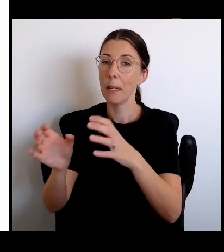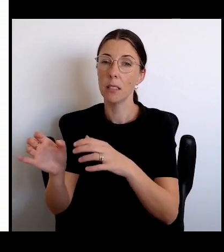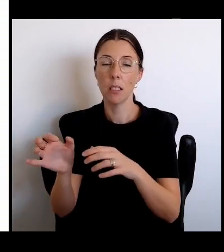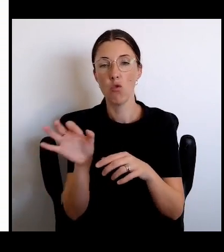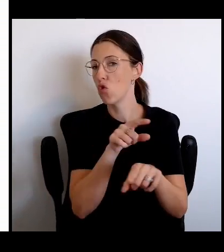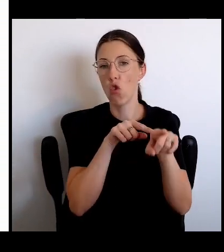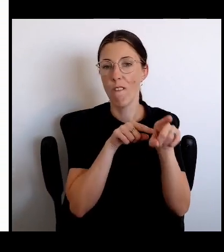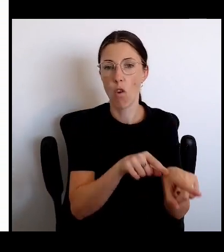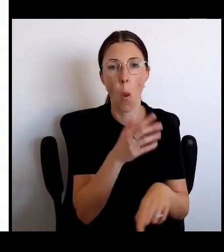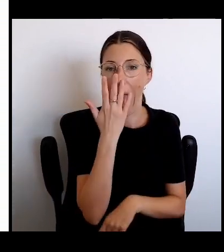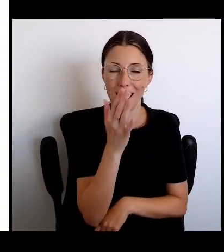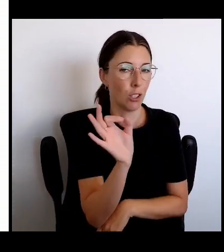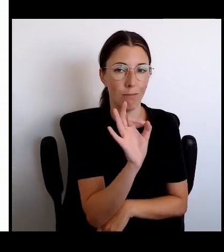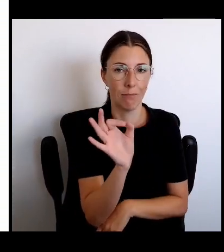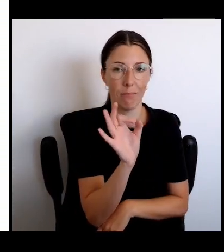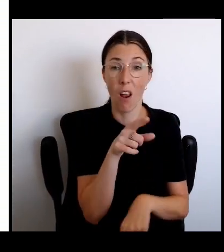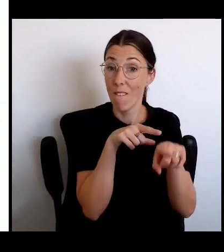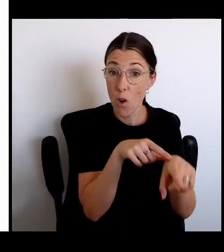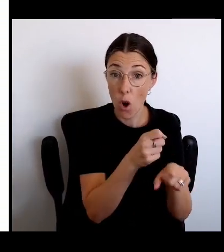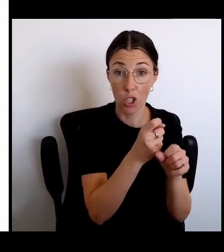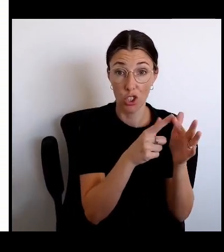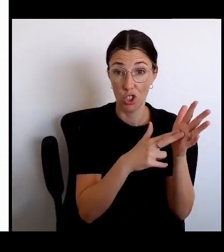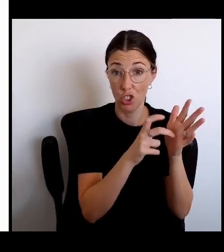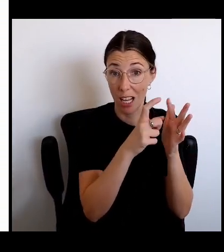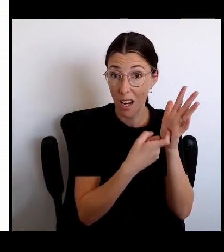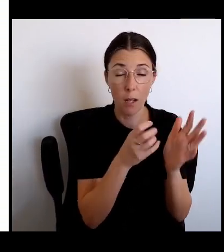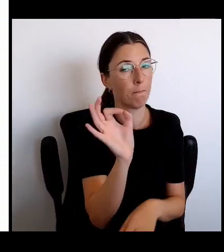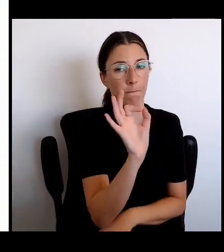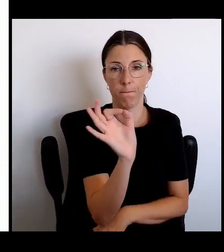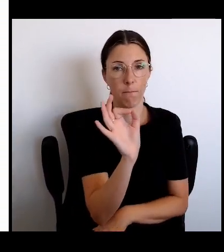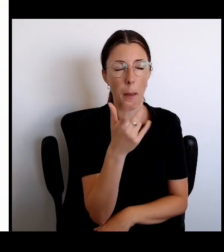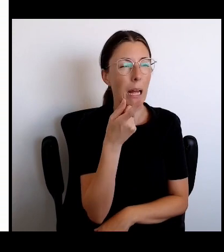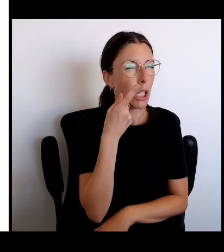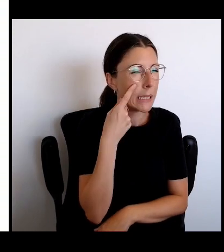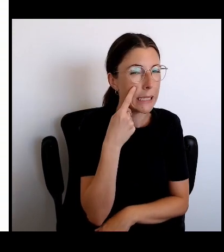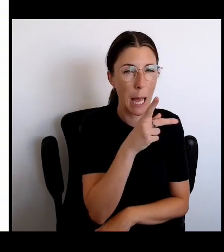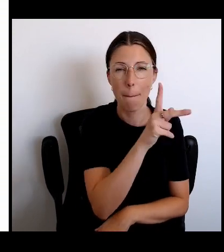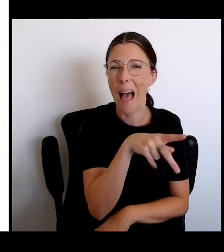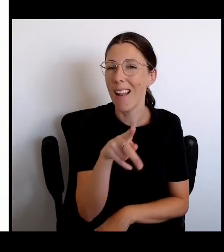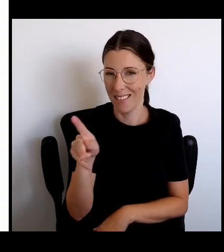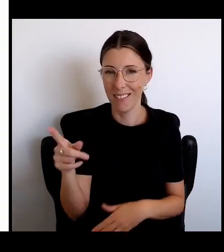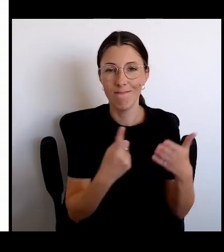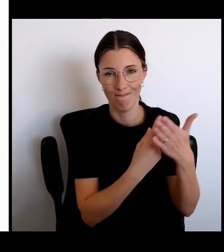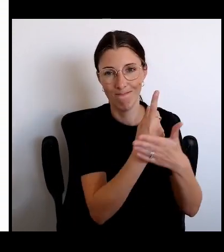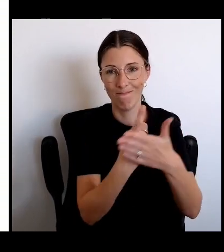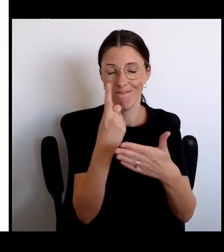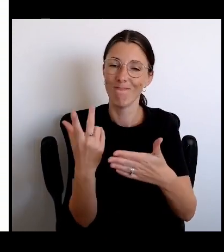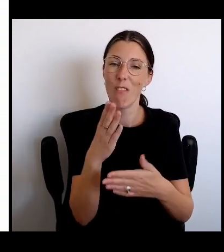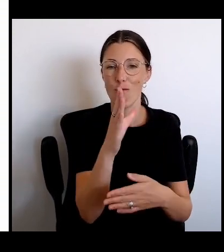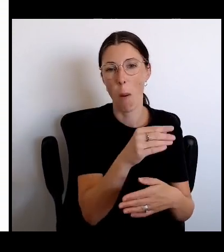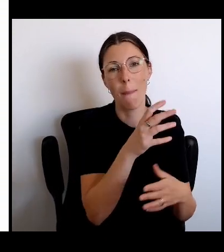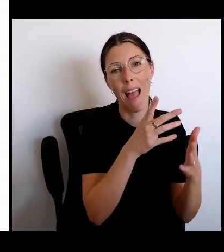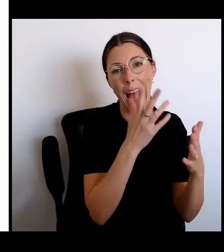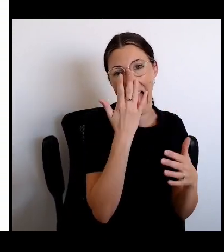age or by gender, we do see patterns emerging across the segments by age and gender. So the